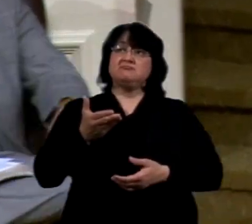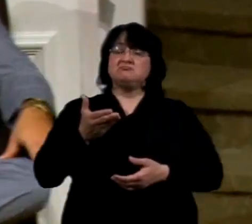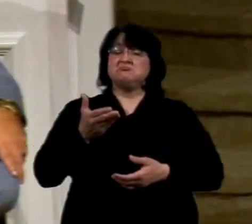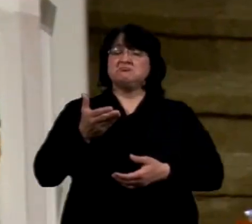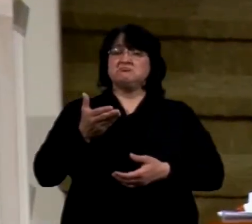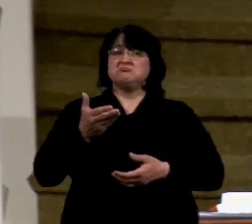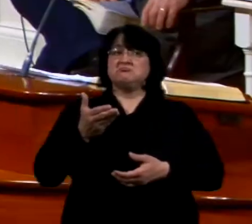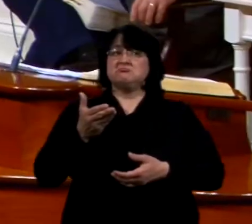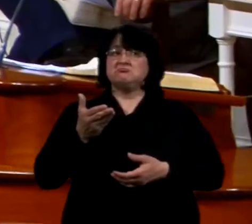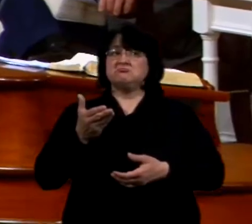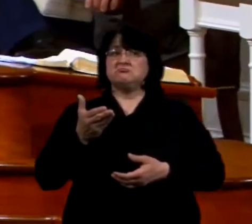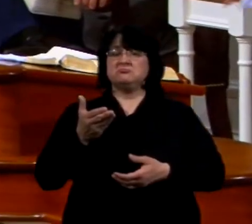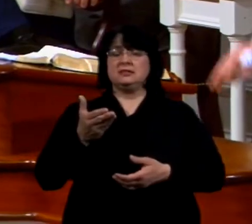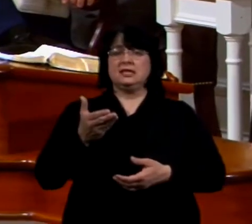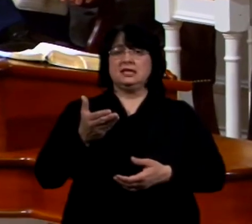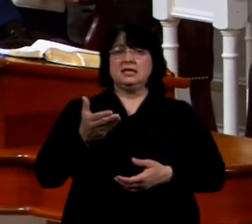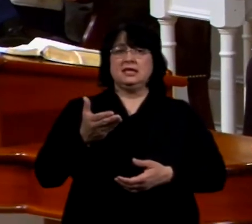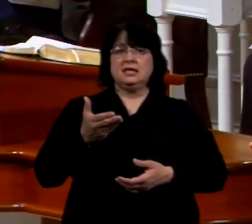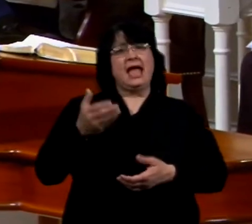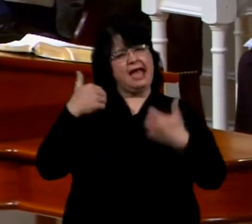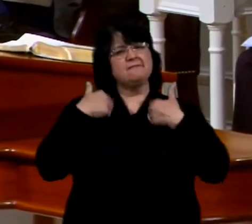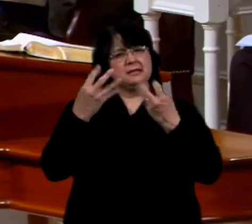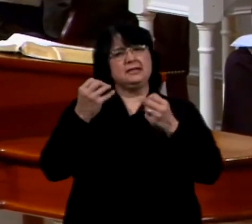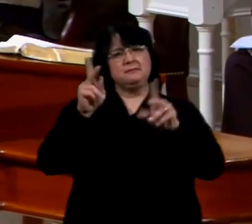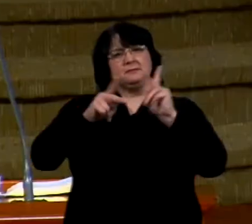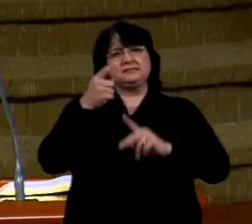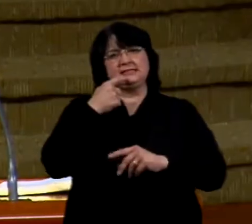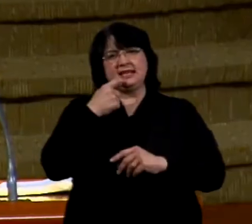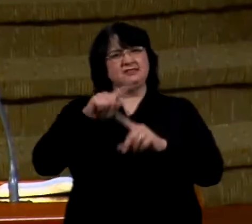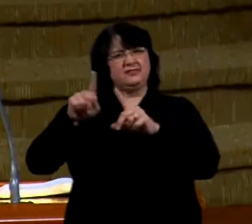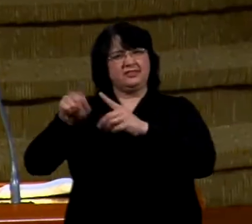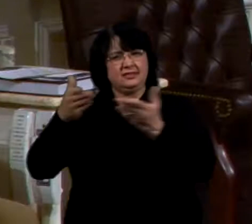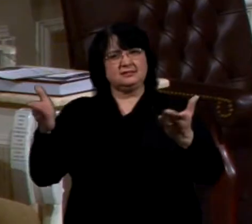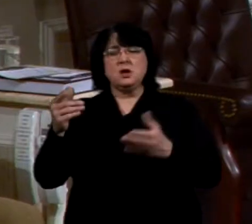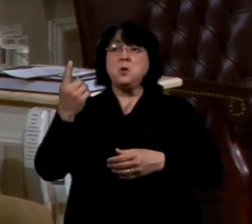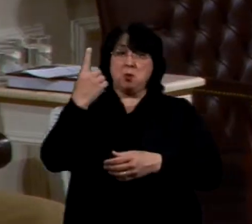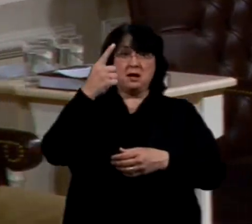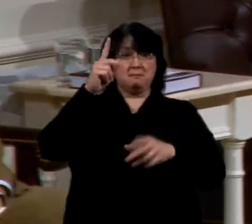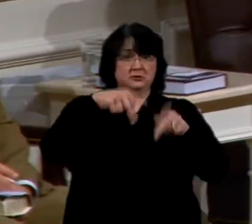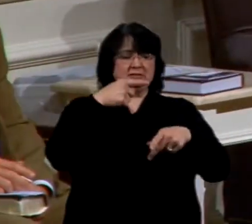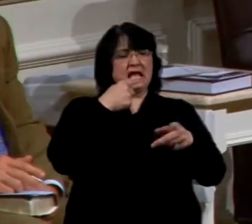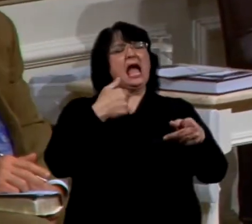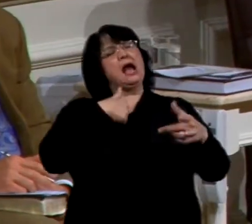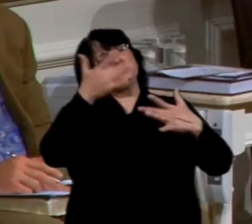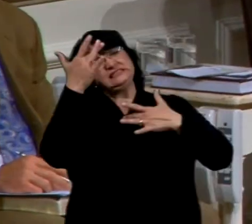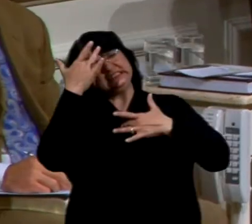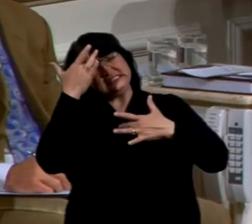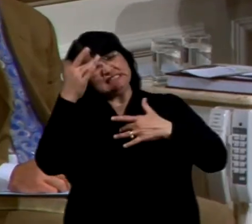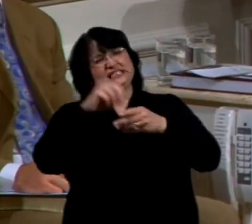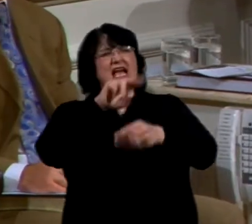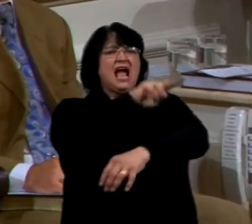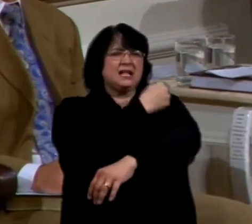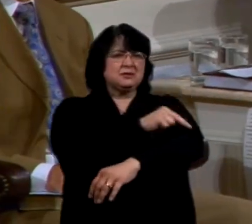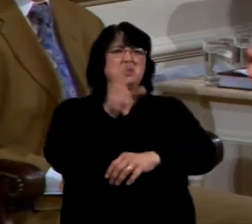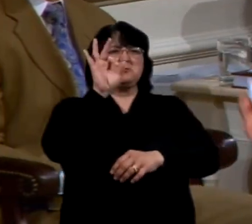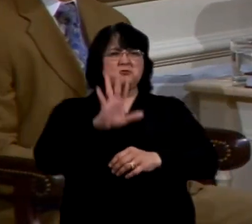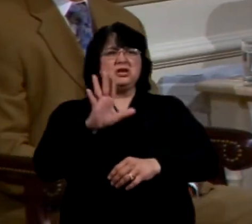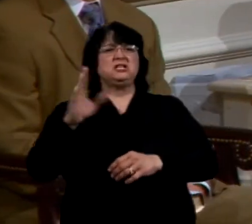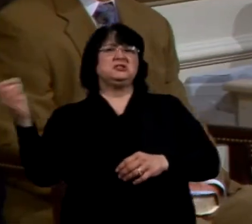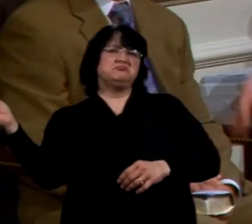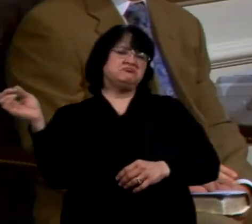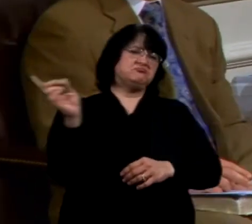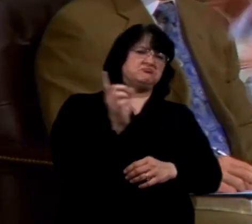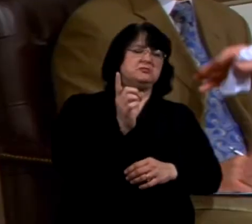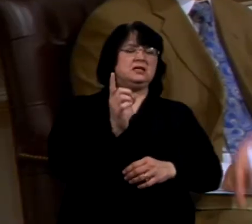Maybe they give that story. I've had all kinds. I had one say, well, I was sick and I was in the hospital and a preacher come through as a woman